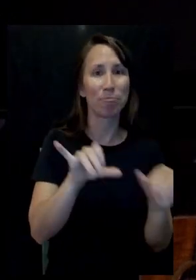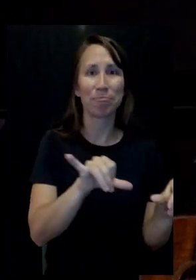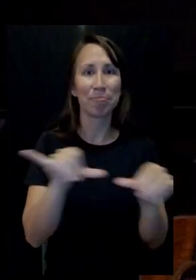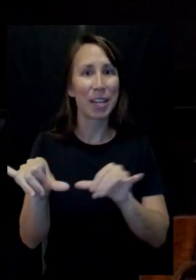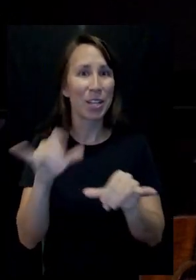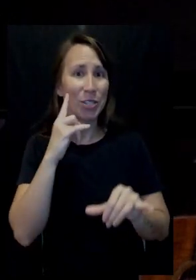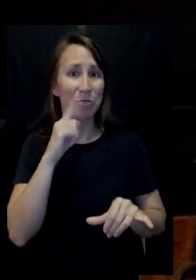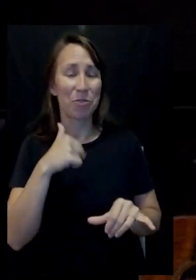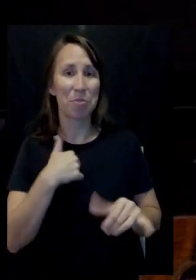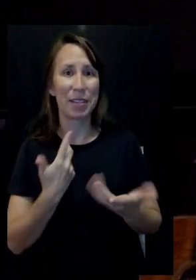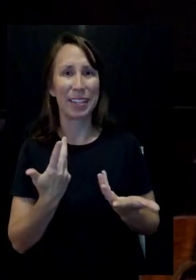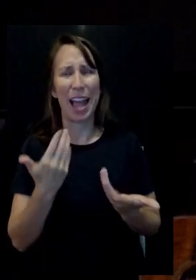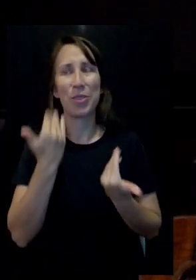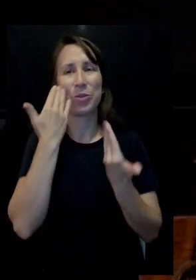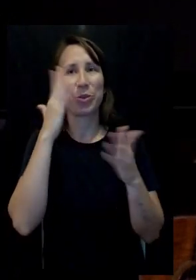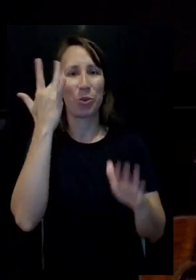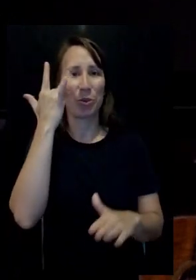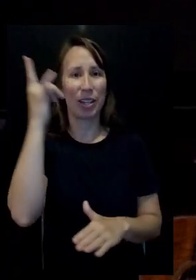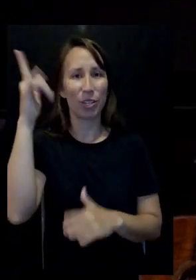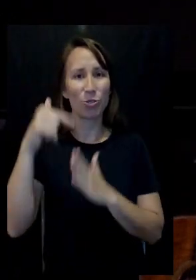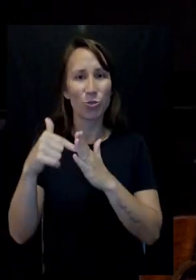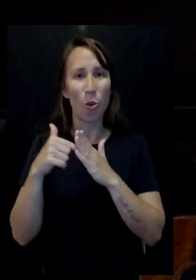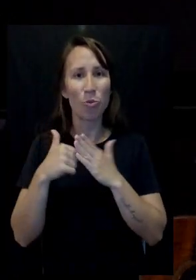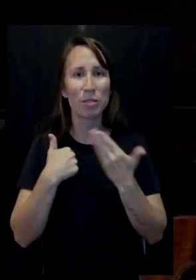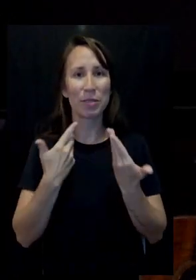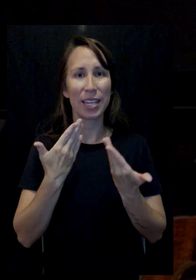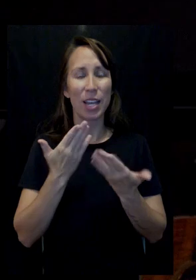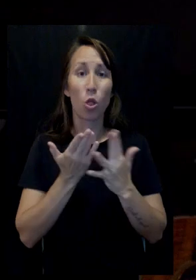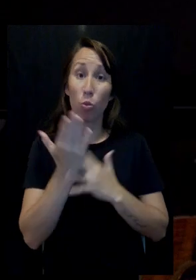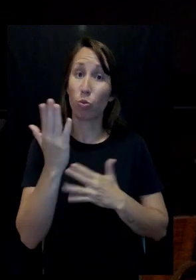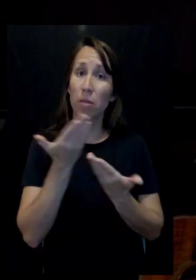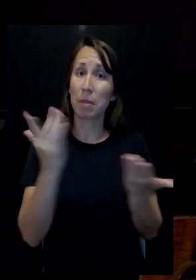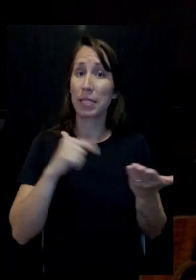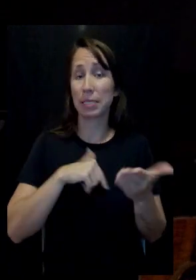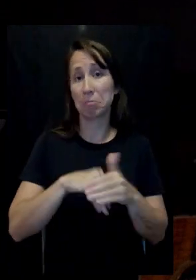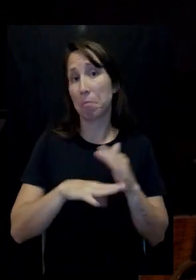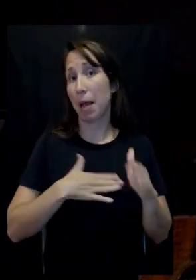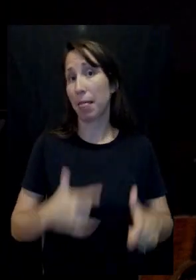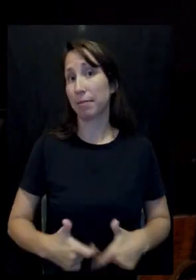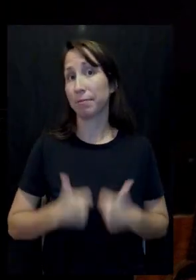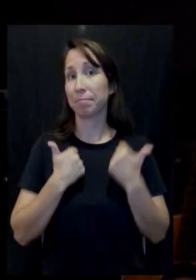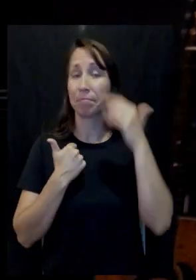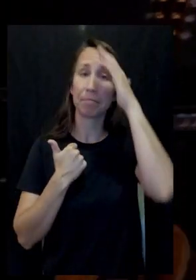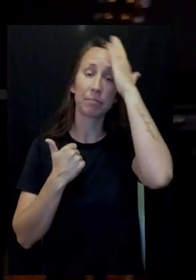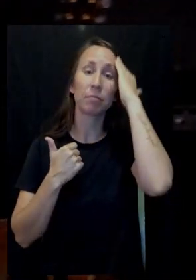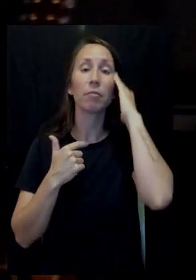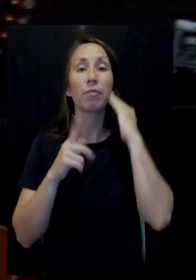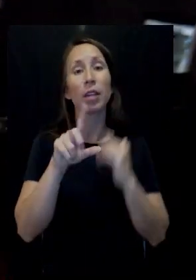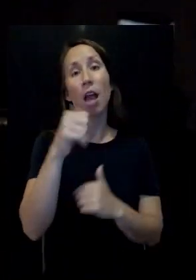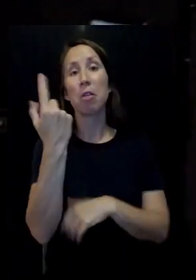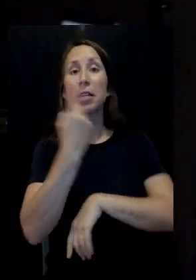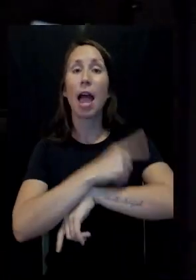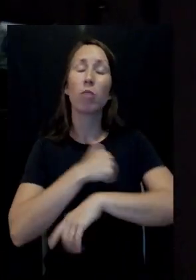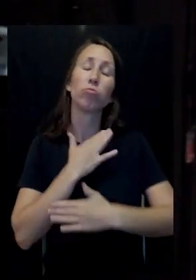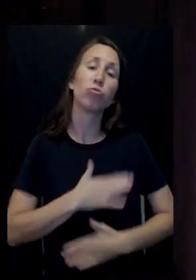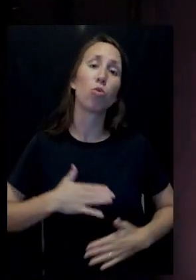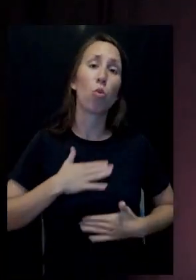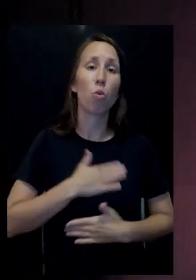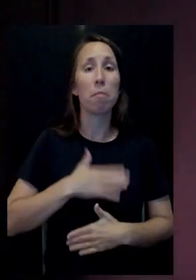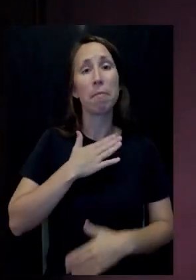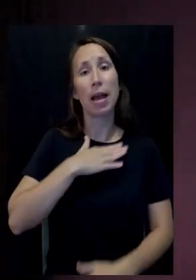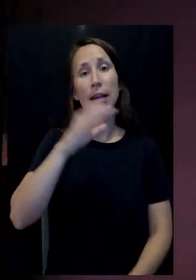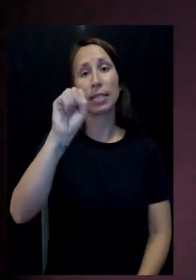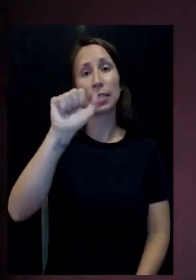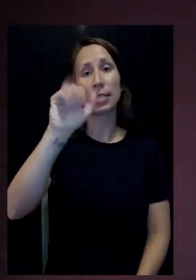like, I don't know why, but he just shows me things through the stuff that just is in my life. And the other day I was enjoying my Sabbath, which is